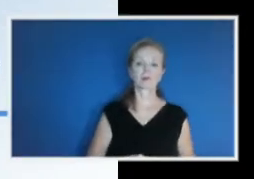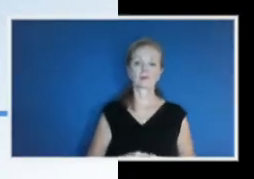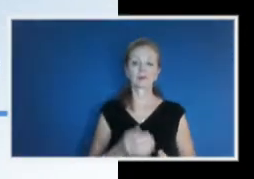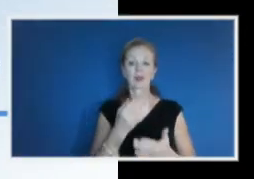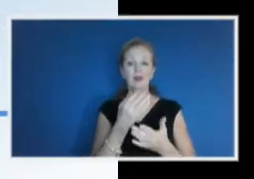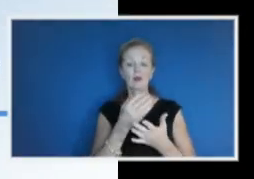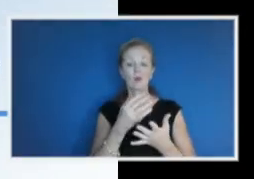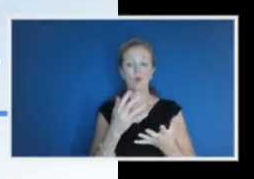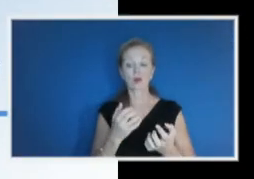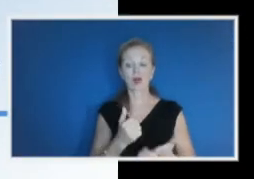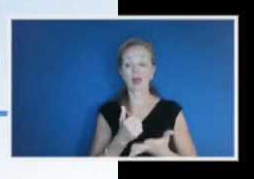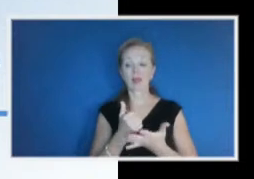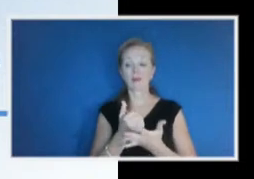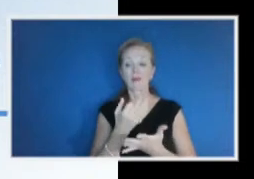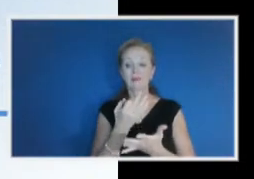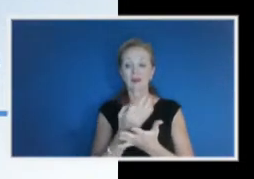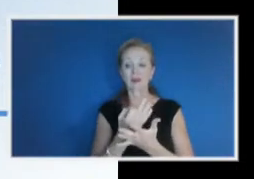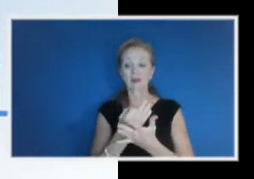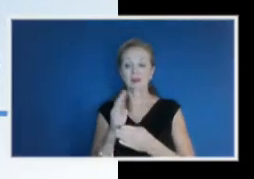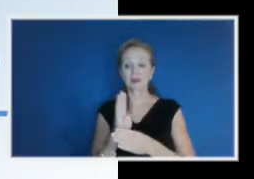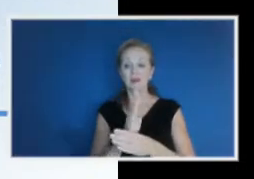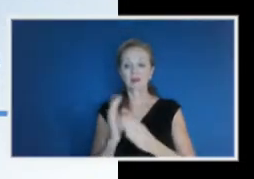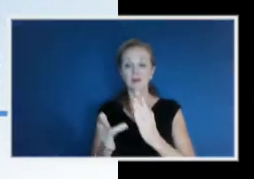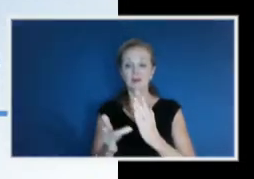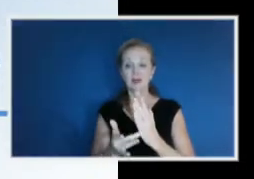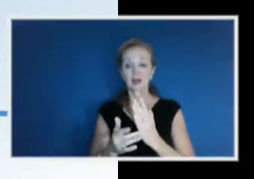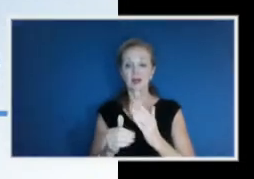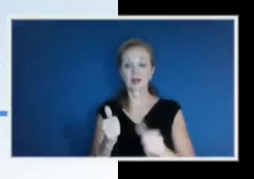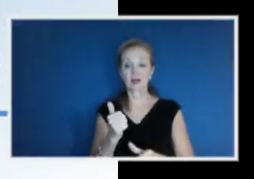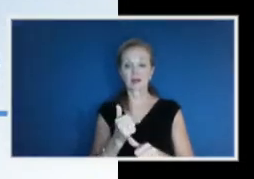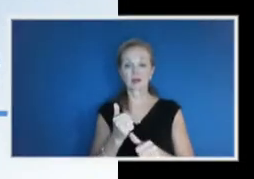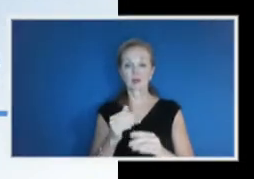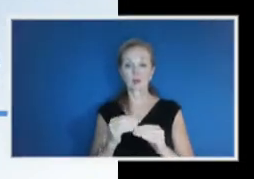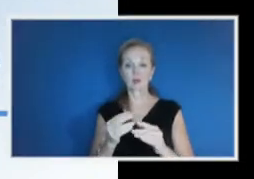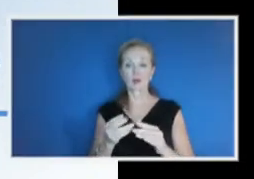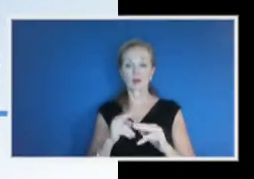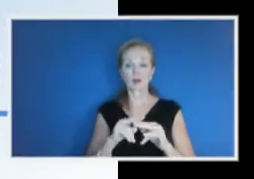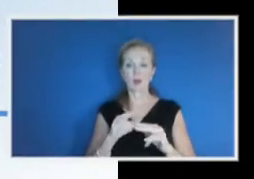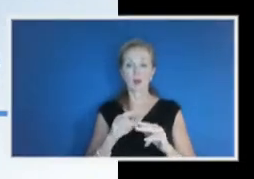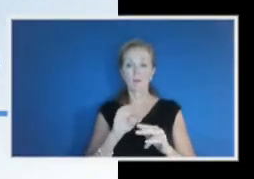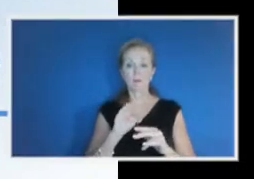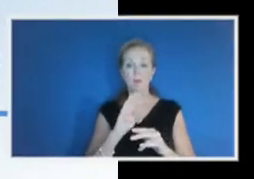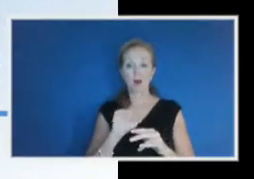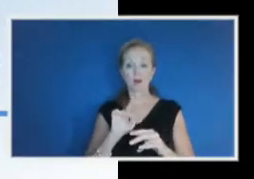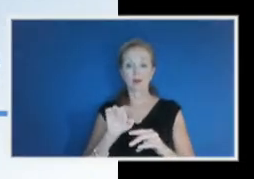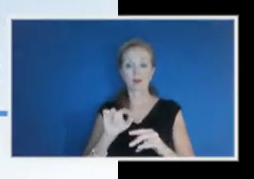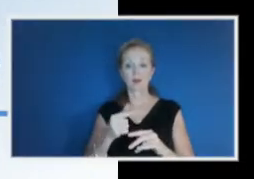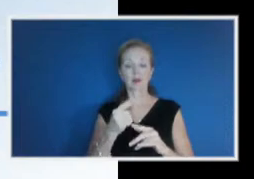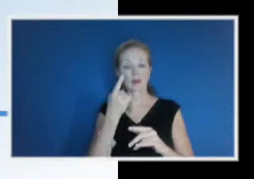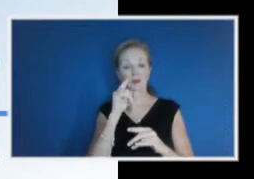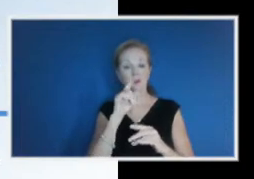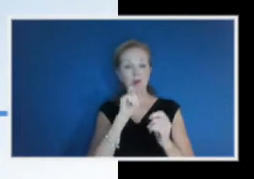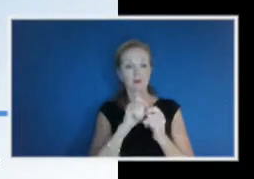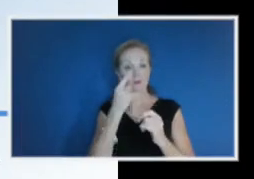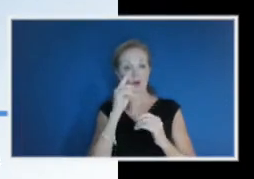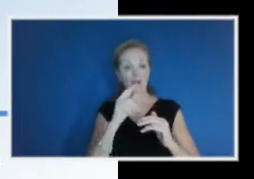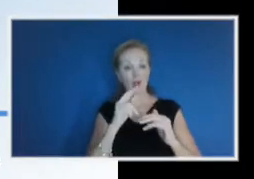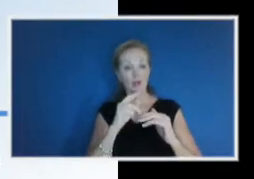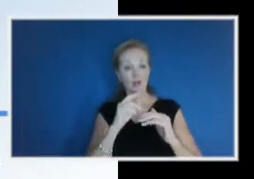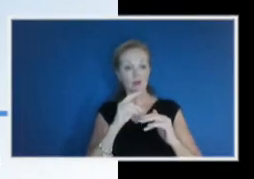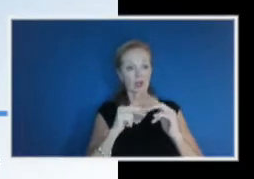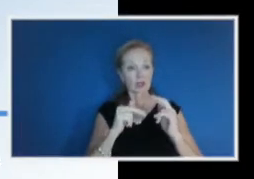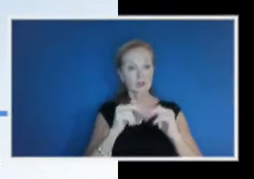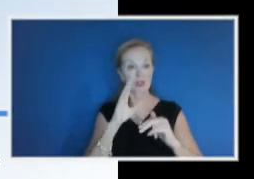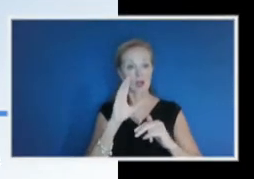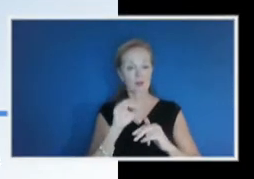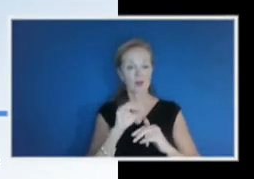businesses. Technical assistance, more capital access, and bonding were requested, particularly for construction firms. And there are some